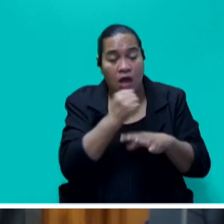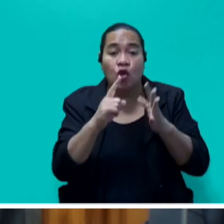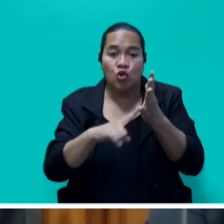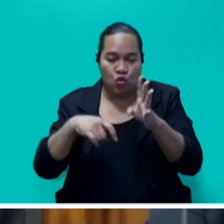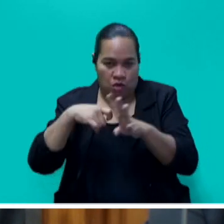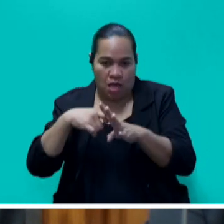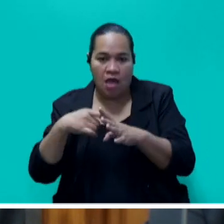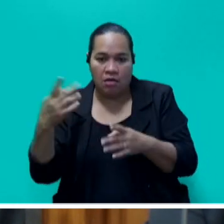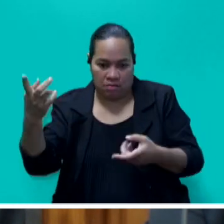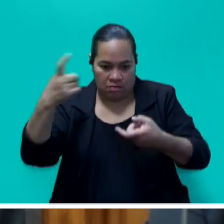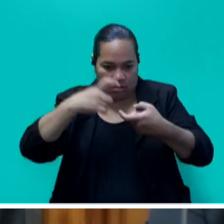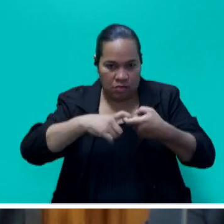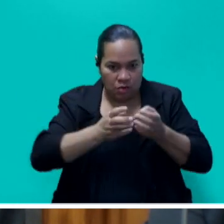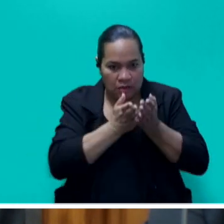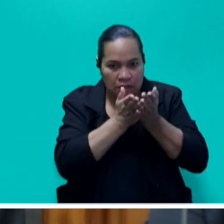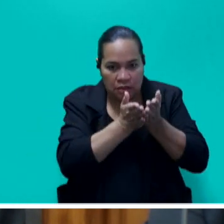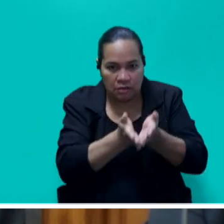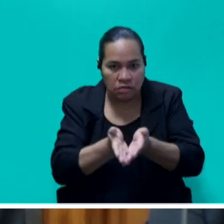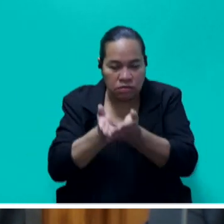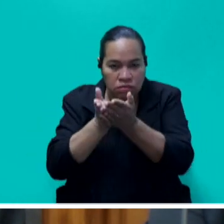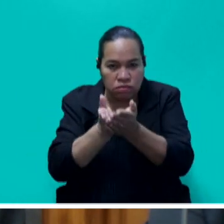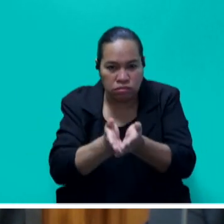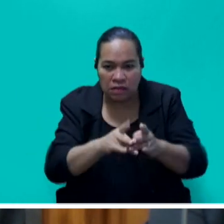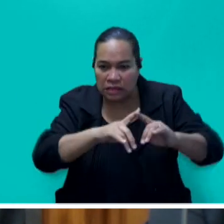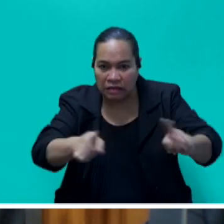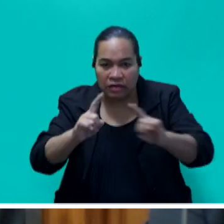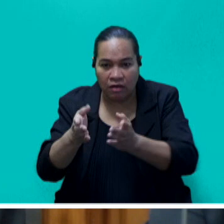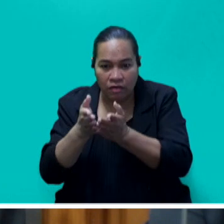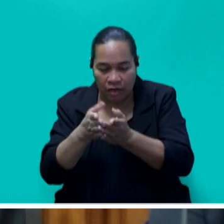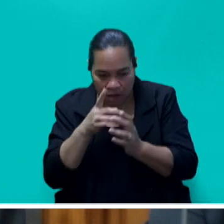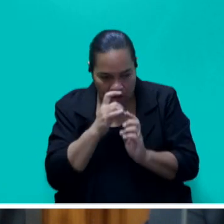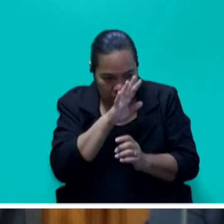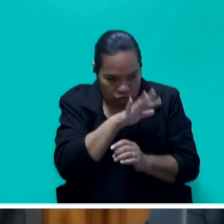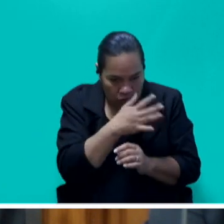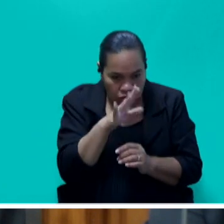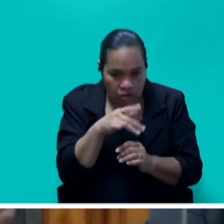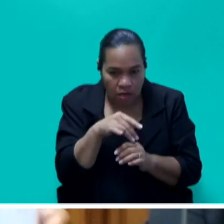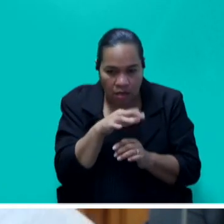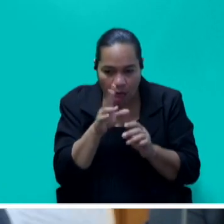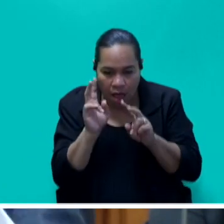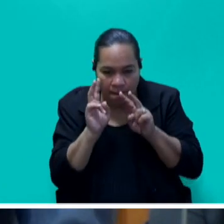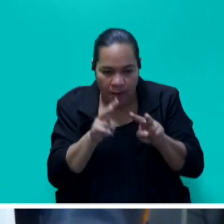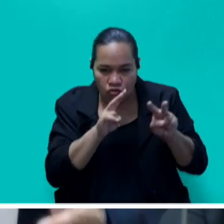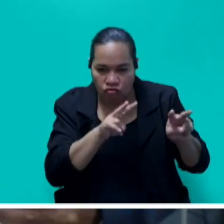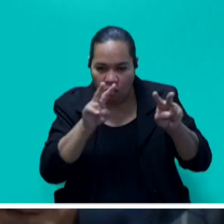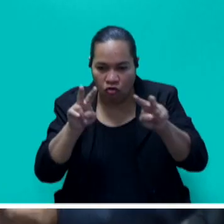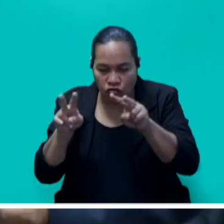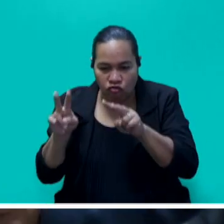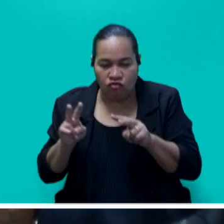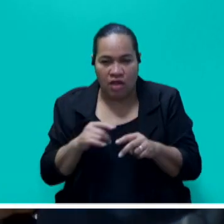now going on board US Coast Guard and UK naval vessels and conducting surface patrols in our